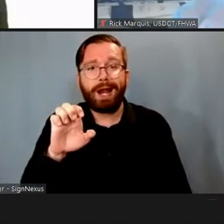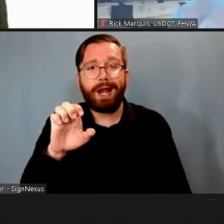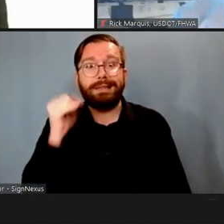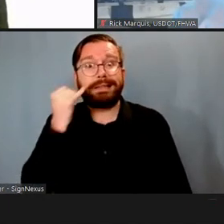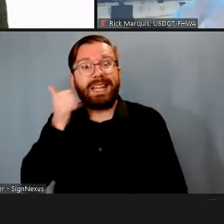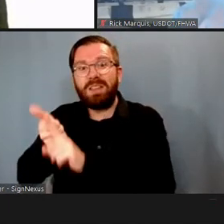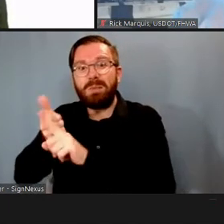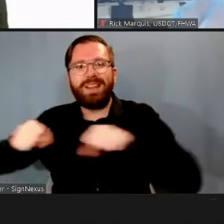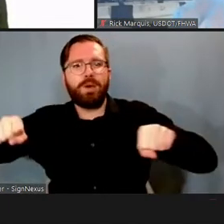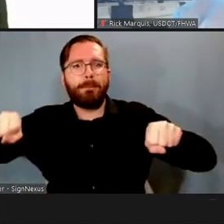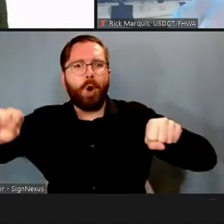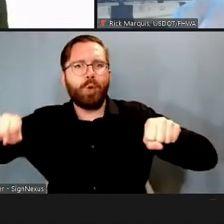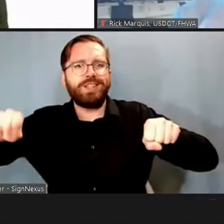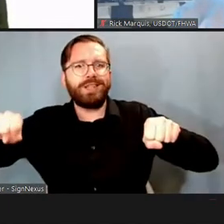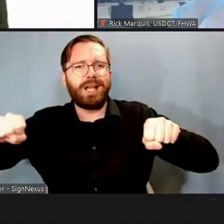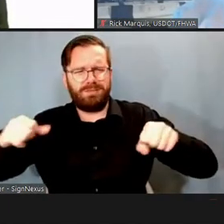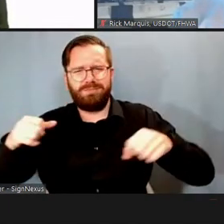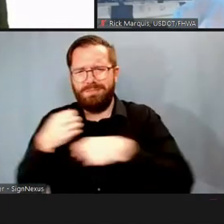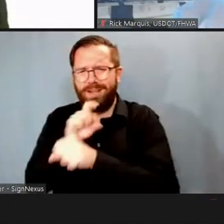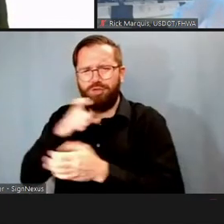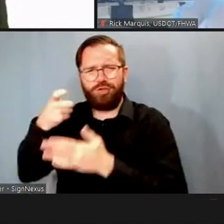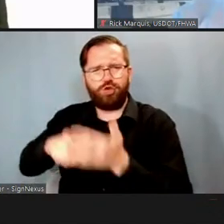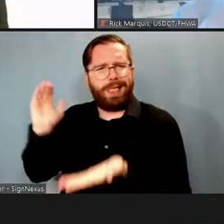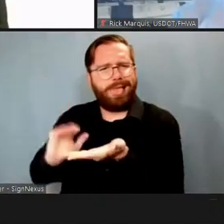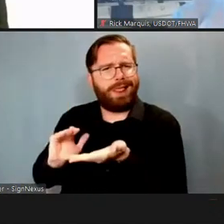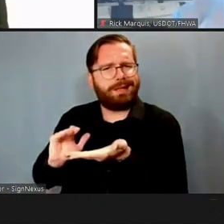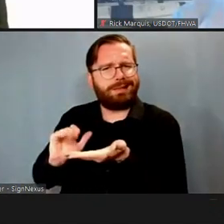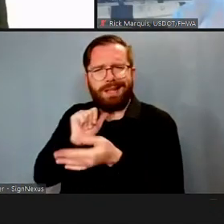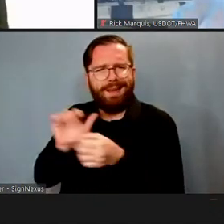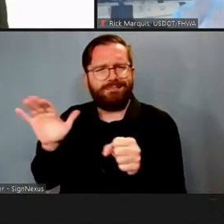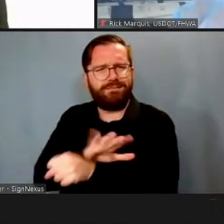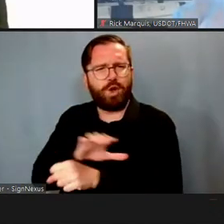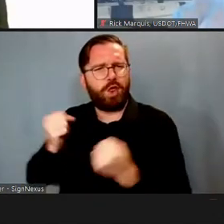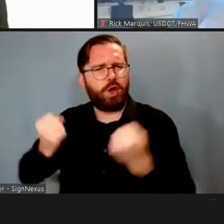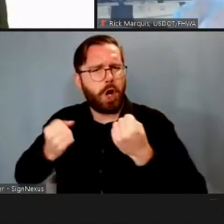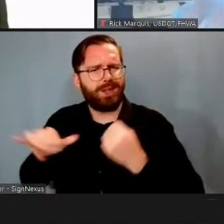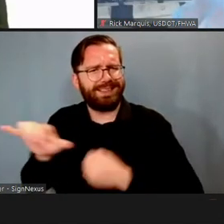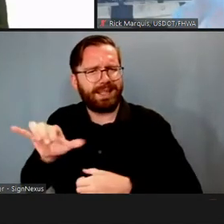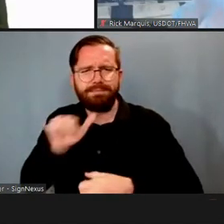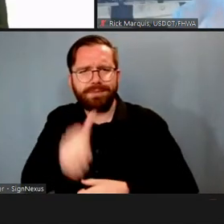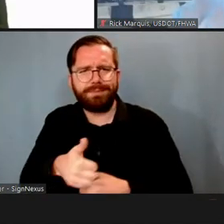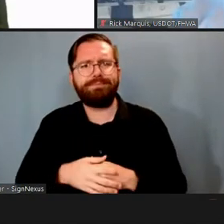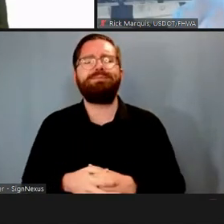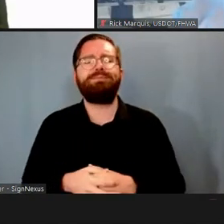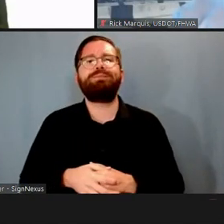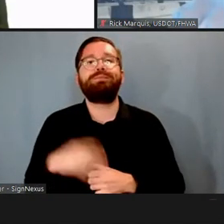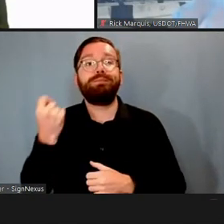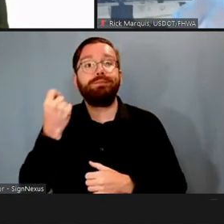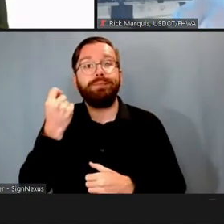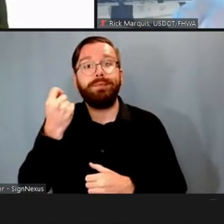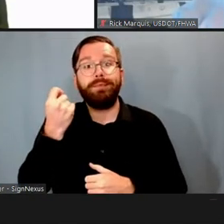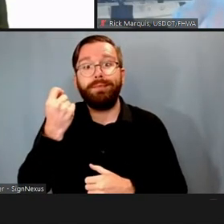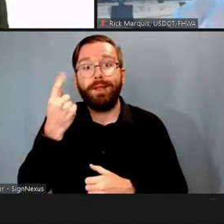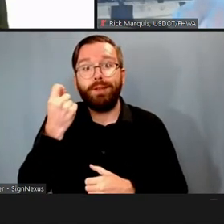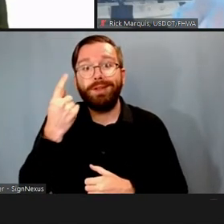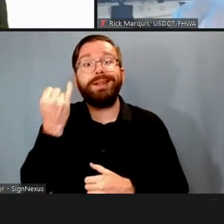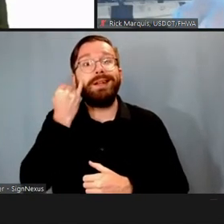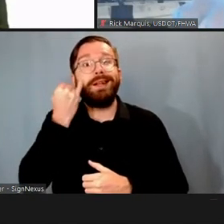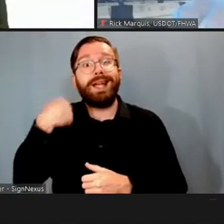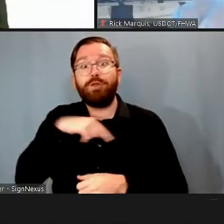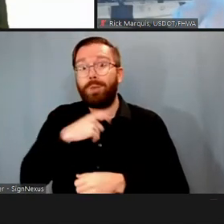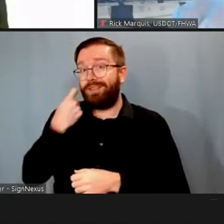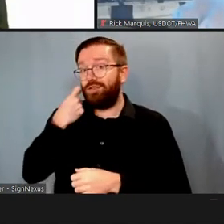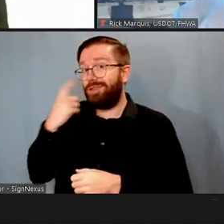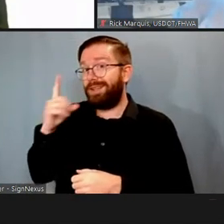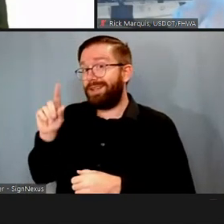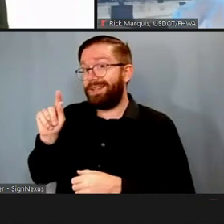to congestion and not a detriment the revenue loss would be the minimus based on the most recent data